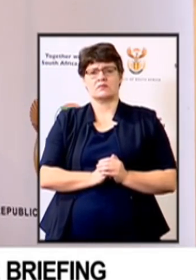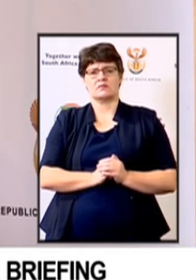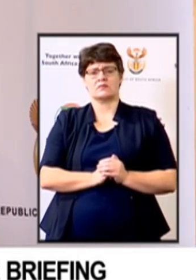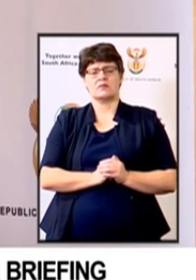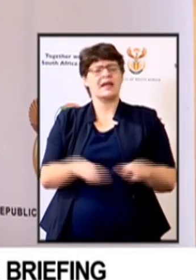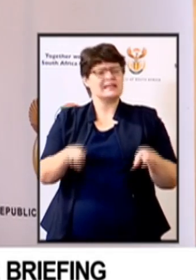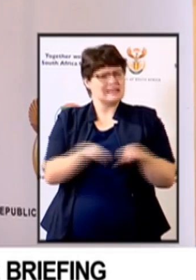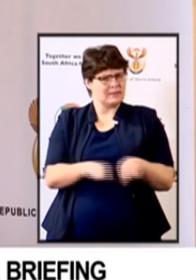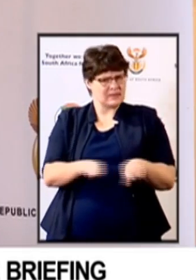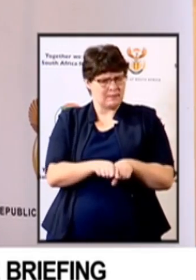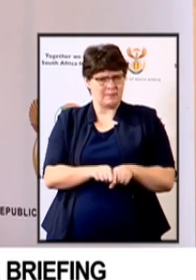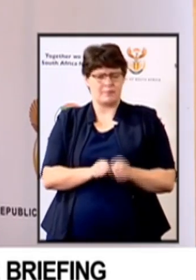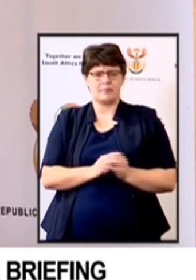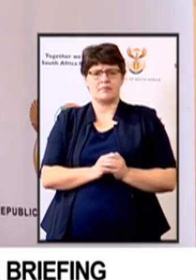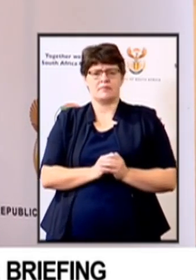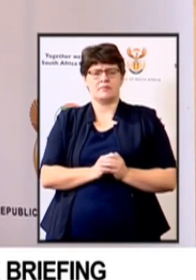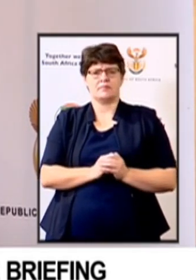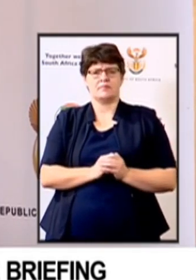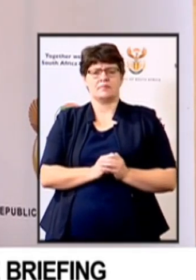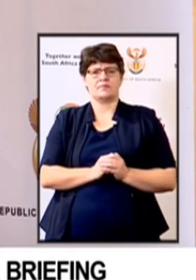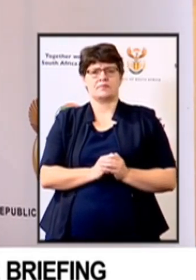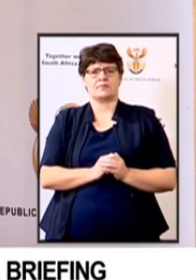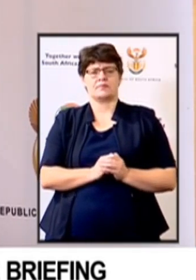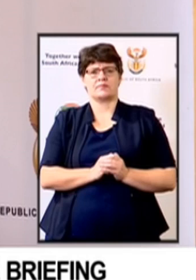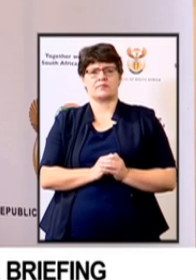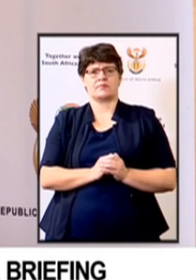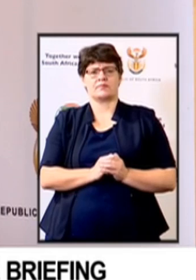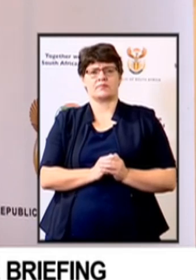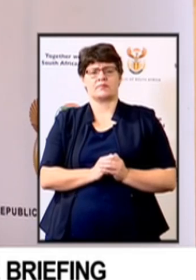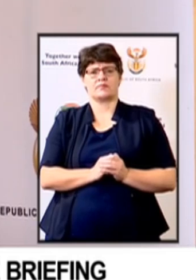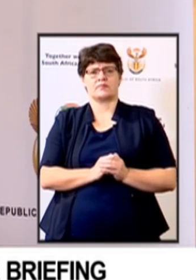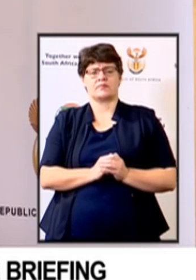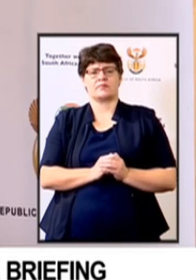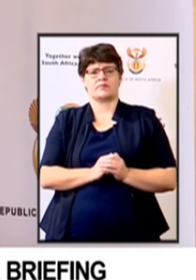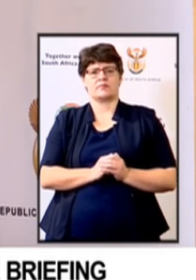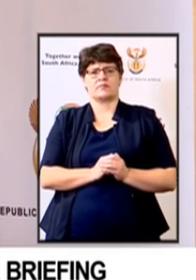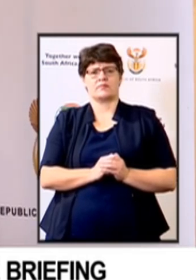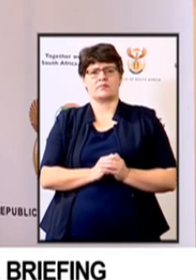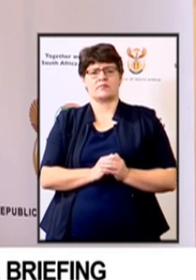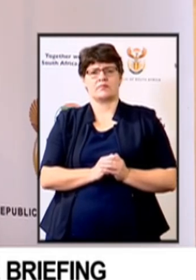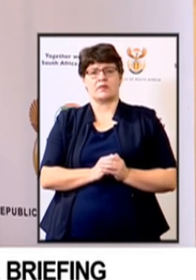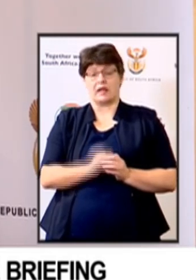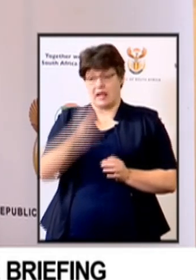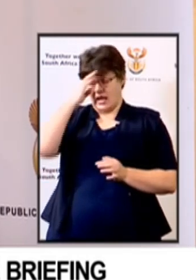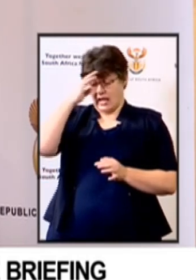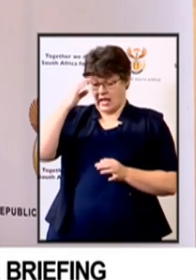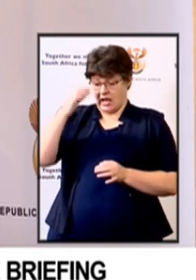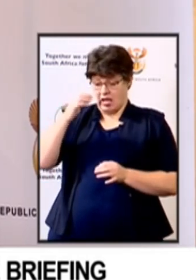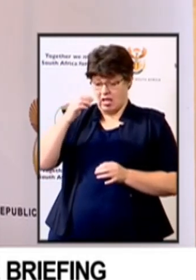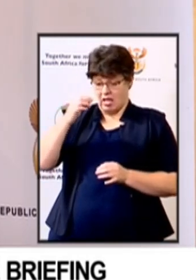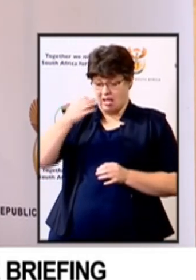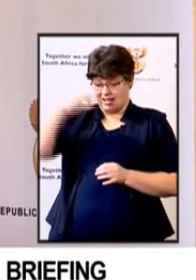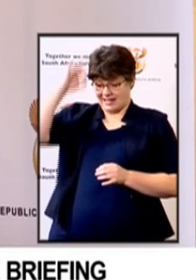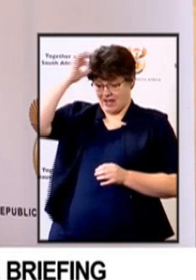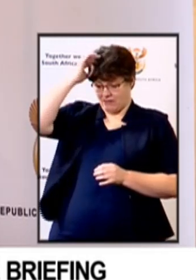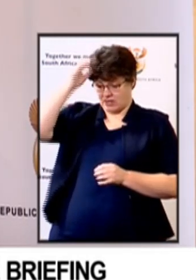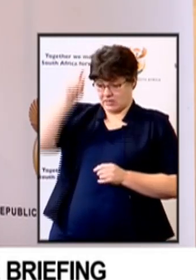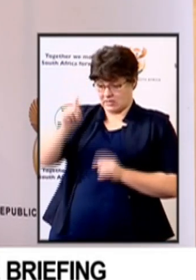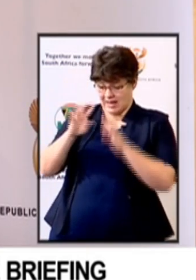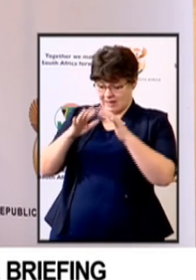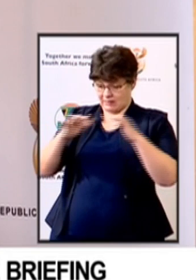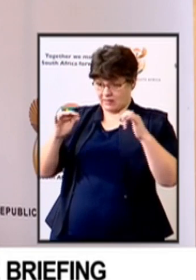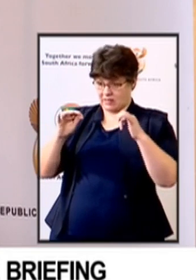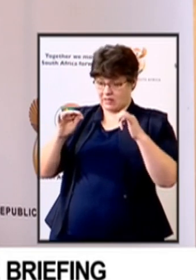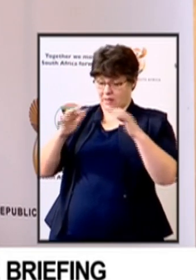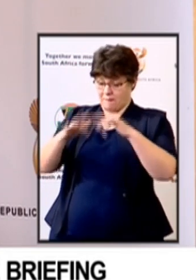endeavored to be very efficient in implementing whatever decision would have been taken by Cabinet in